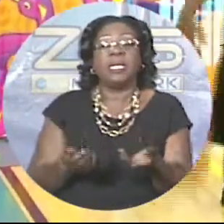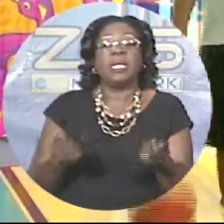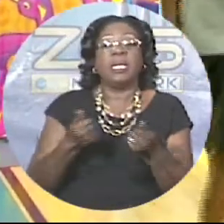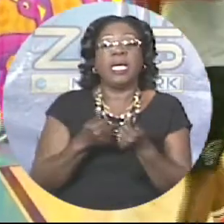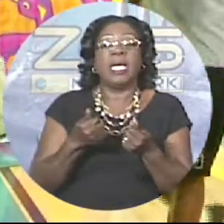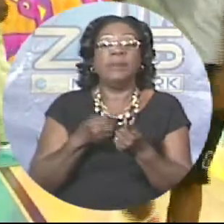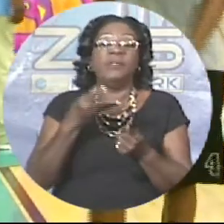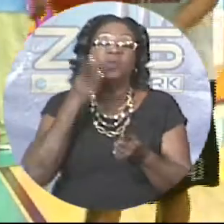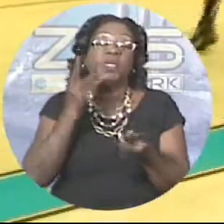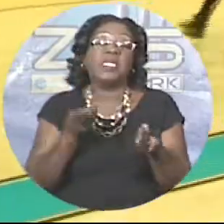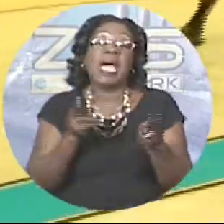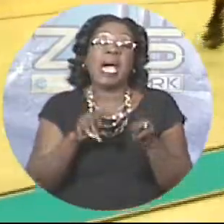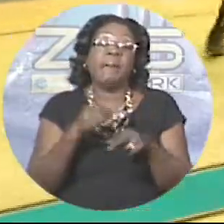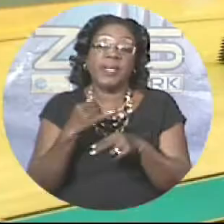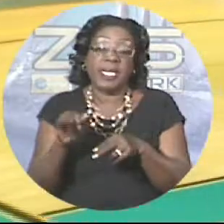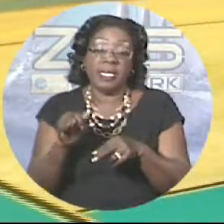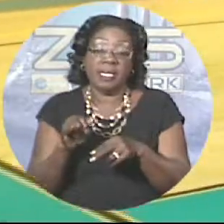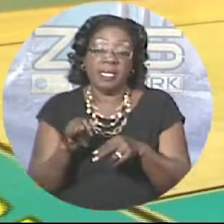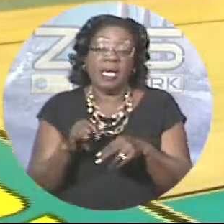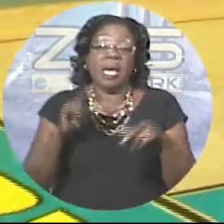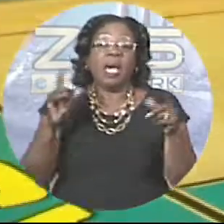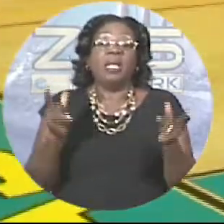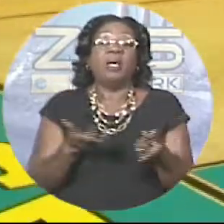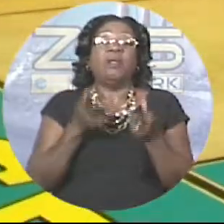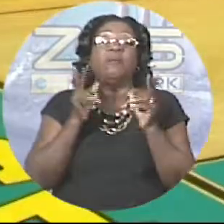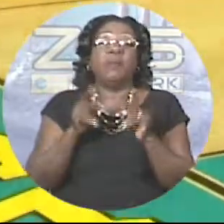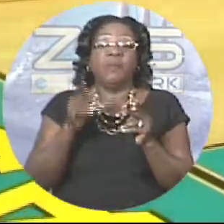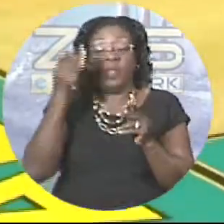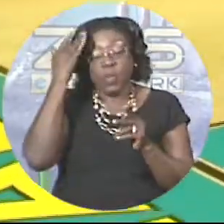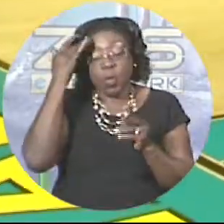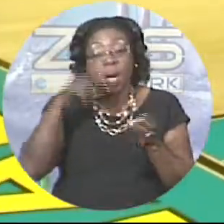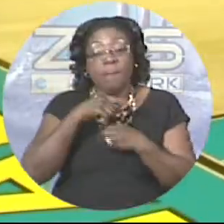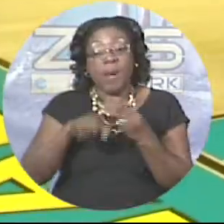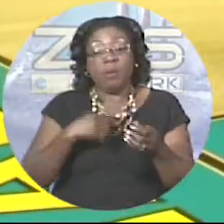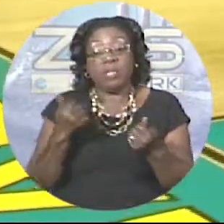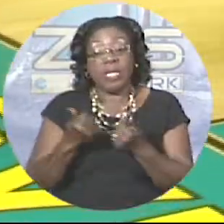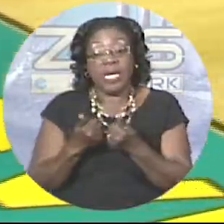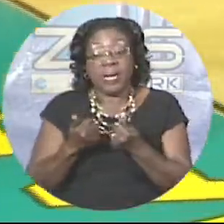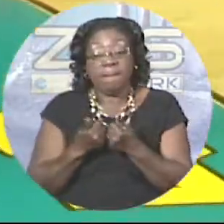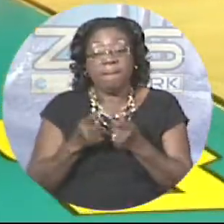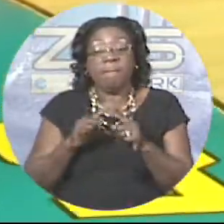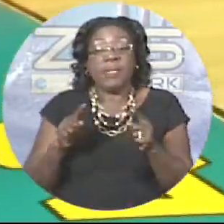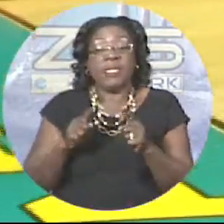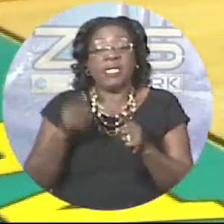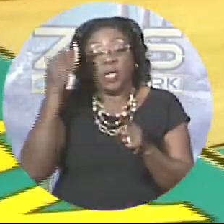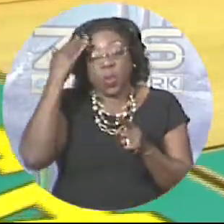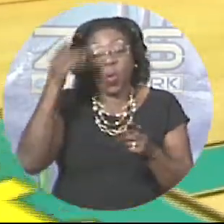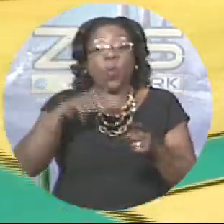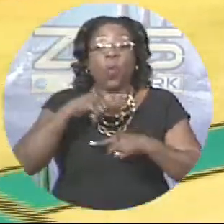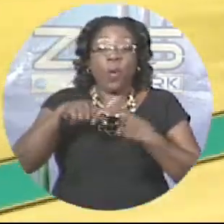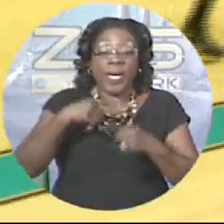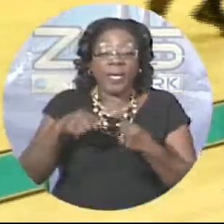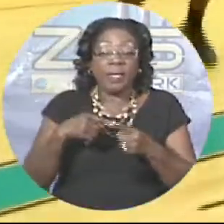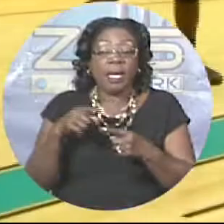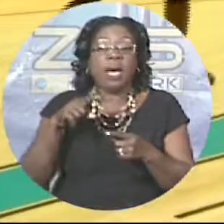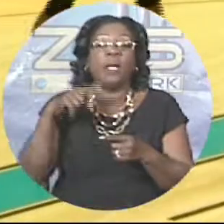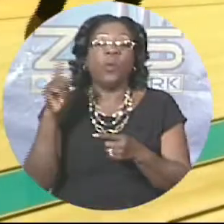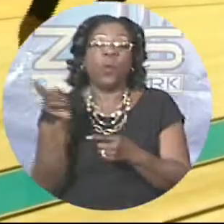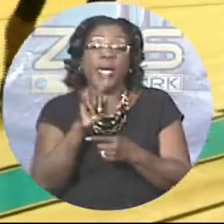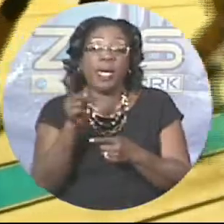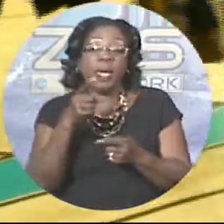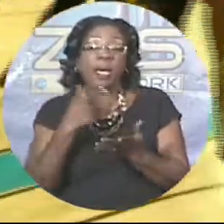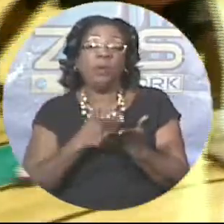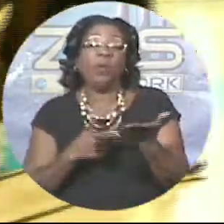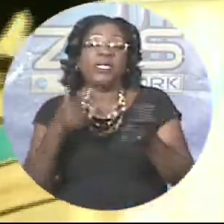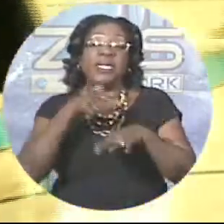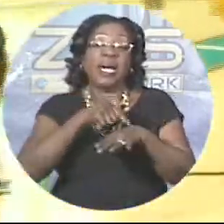this Summer of Thunder, you got a lot of people who really know about the Summer of Thunder. Unless I tell people, hey, we playing basketball tonight, they'll come to the